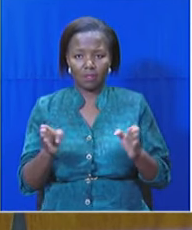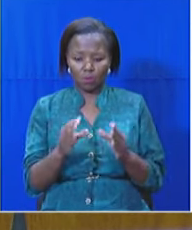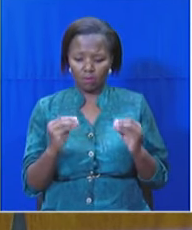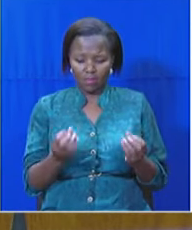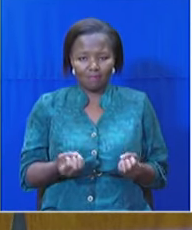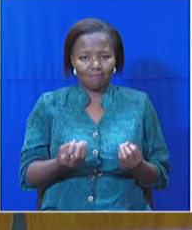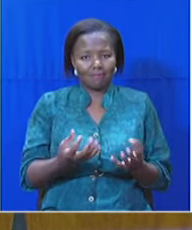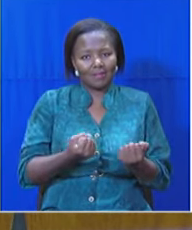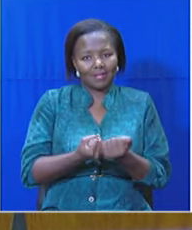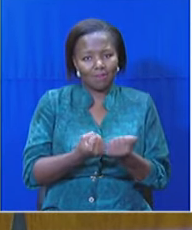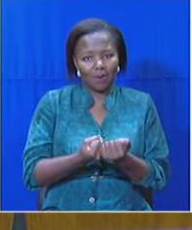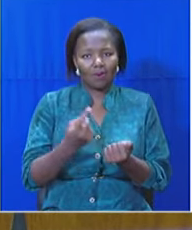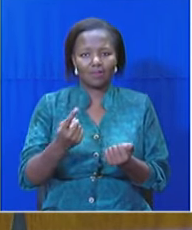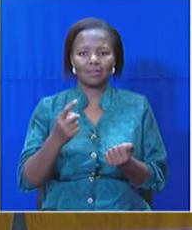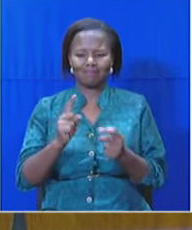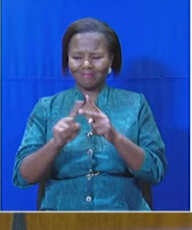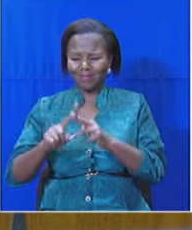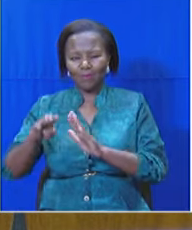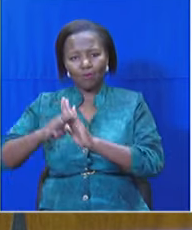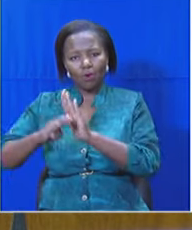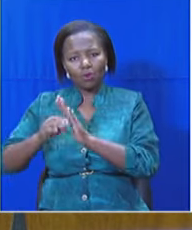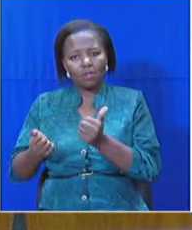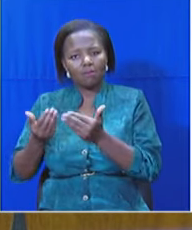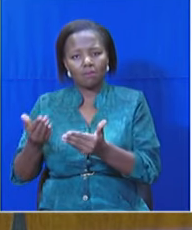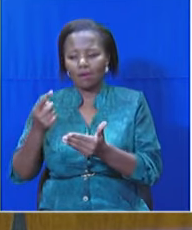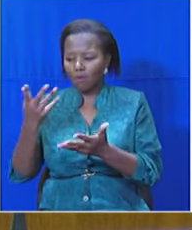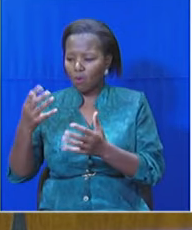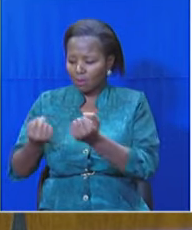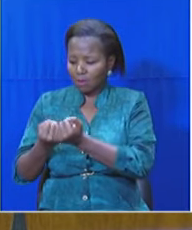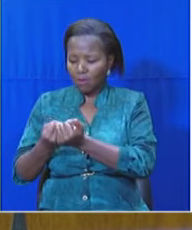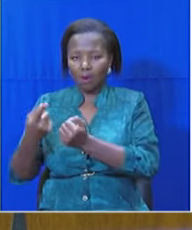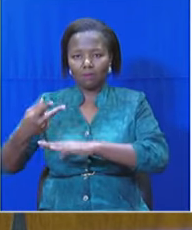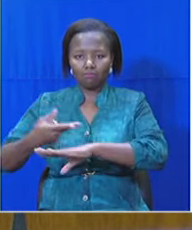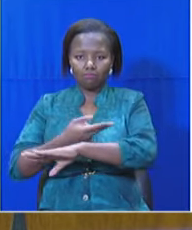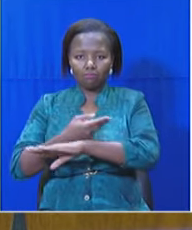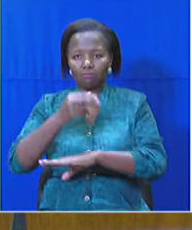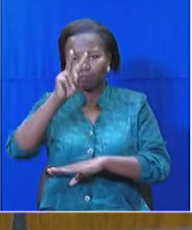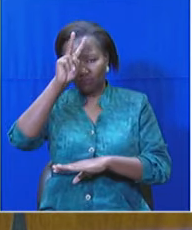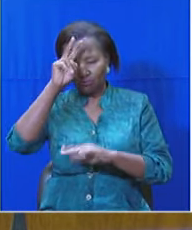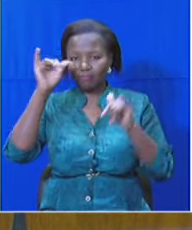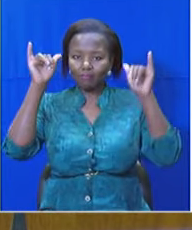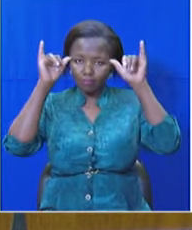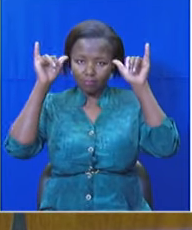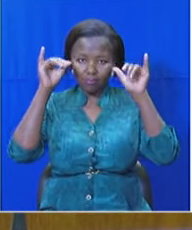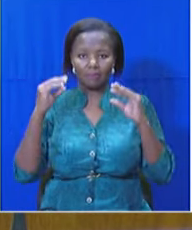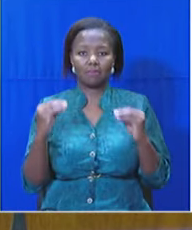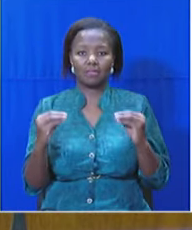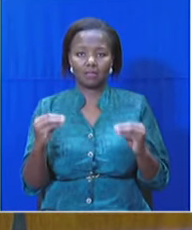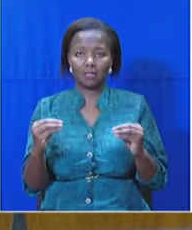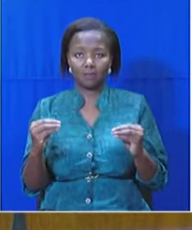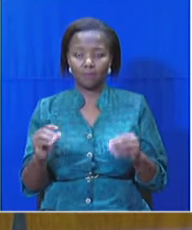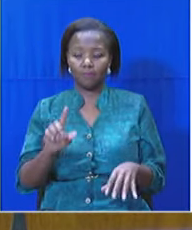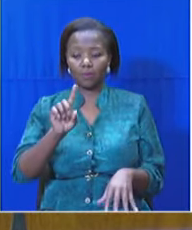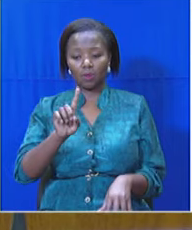horticulture, grain, and lucerne to support the livestock industry. 174 million will be invested in animal